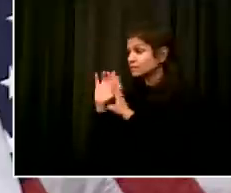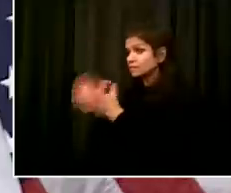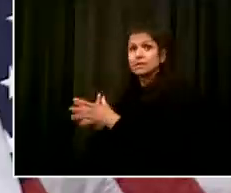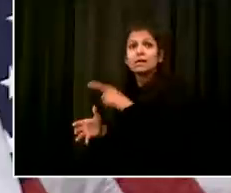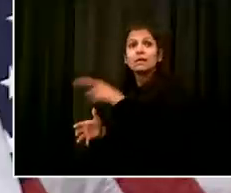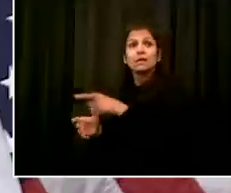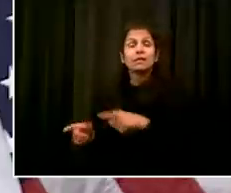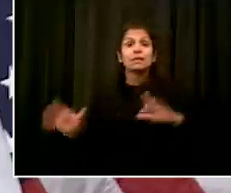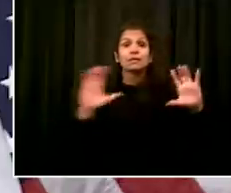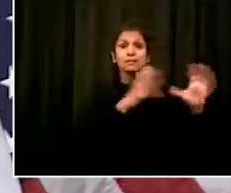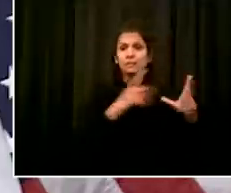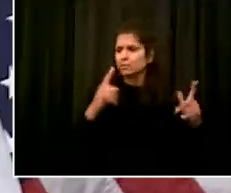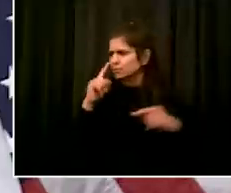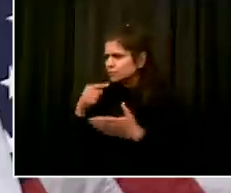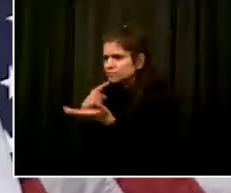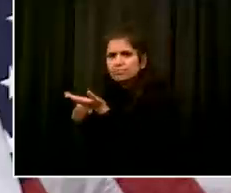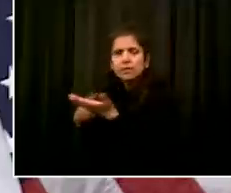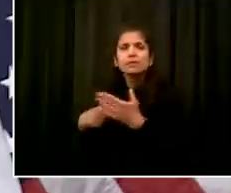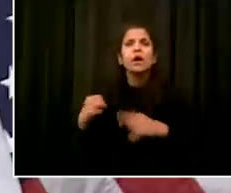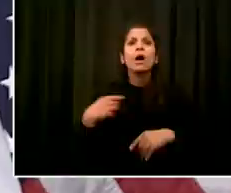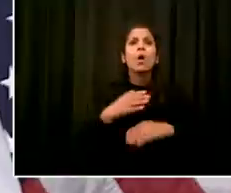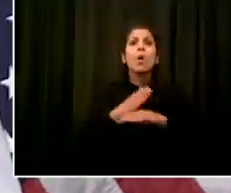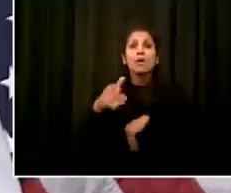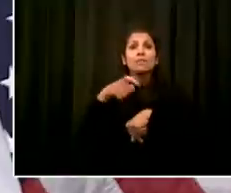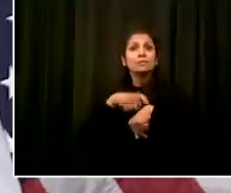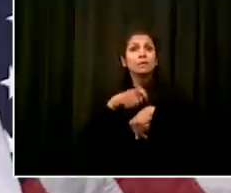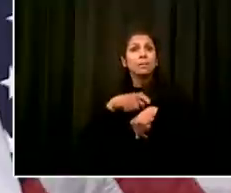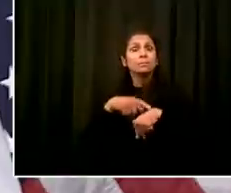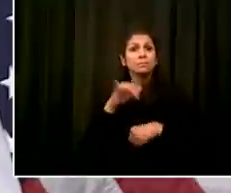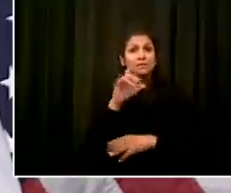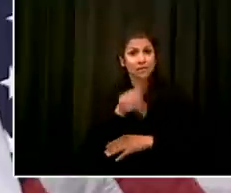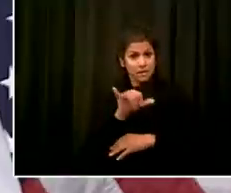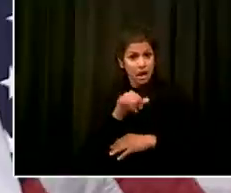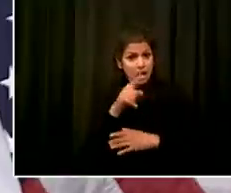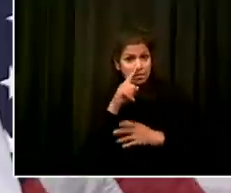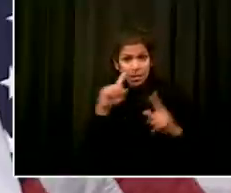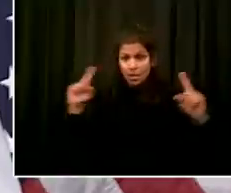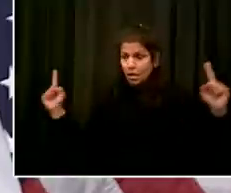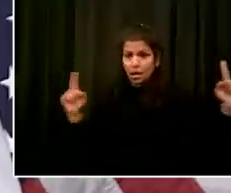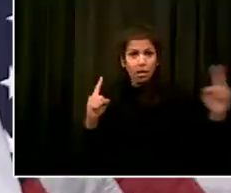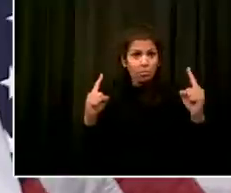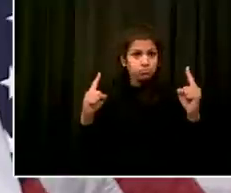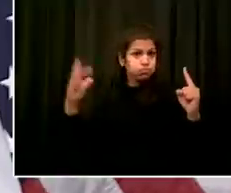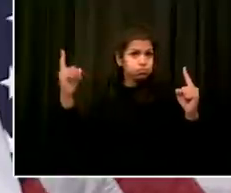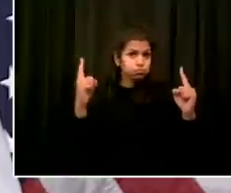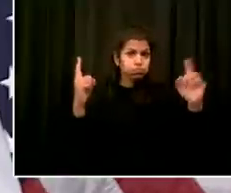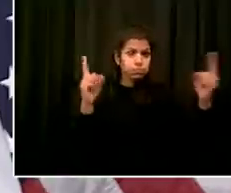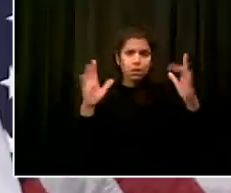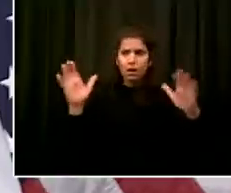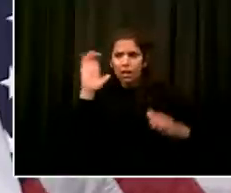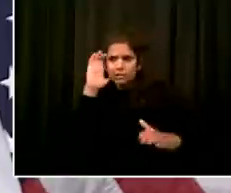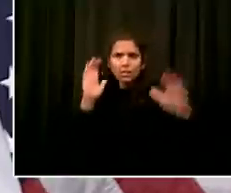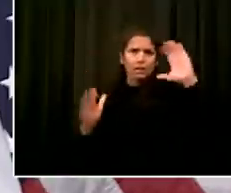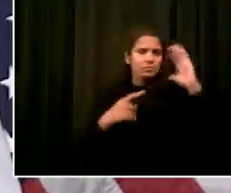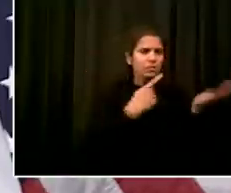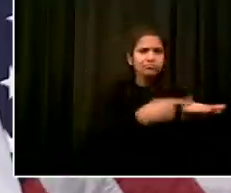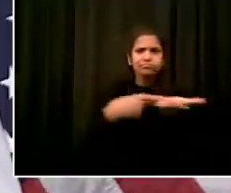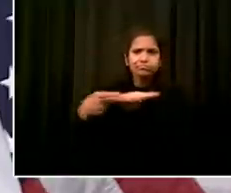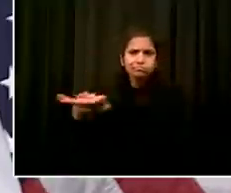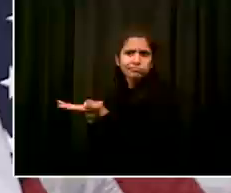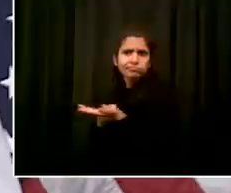views in common, that they wanted to see fairness and justice, that there clearly were haves and have-nots in this world.